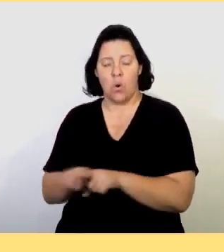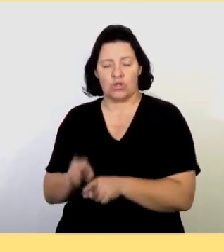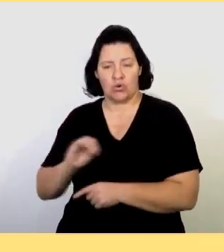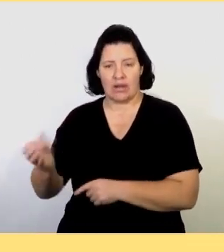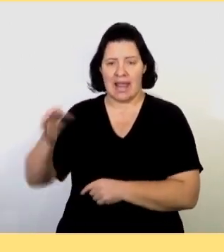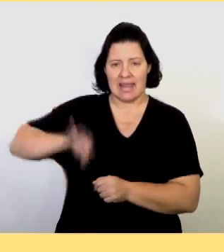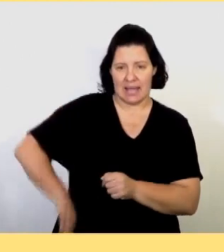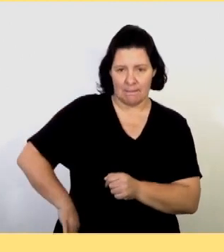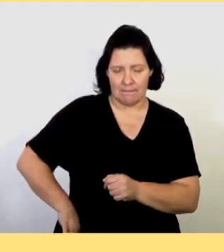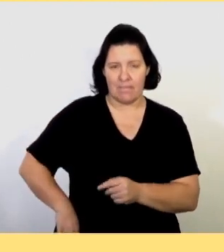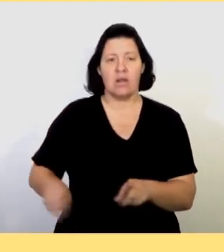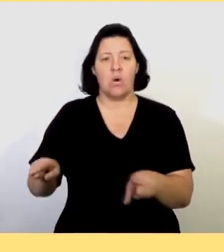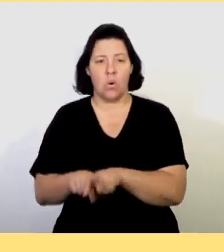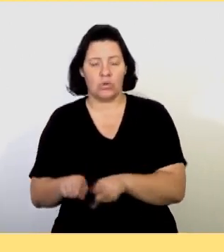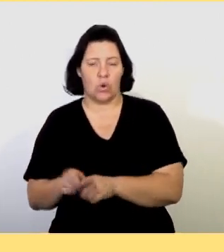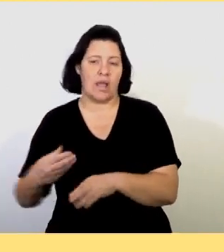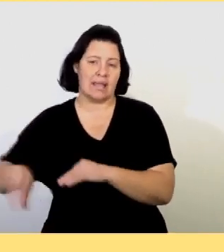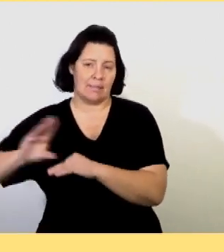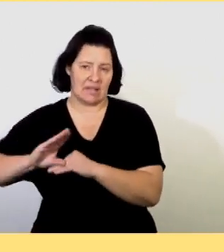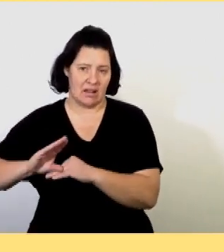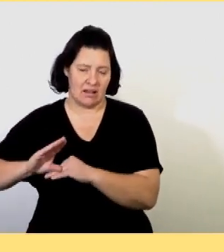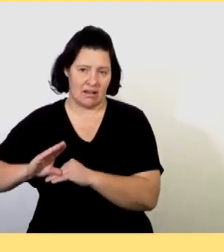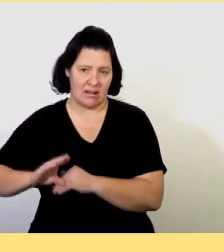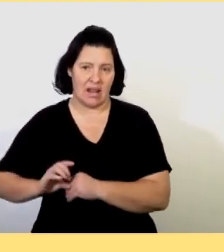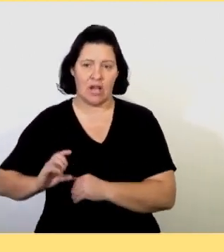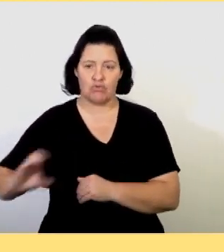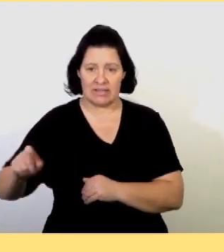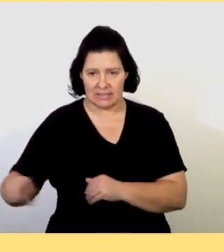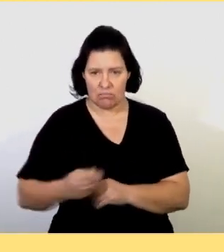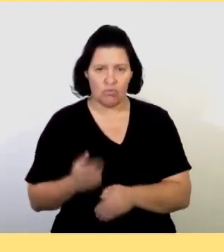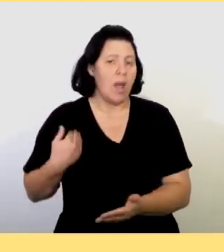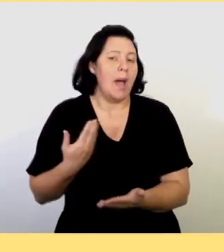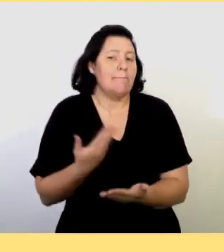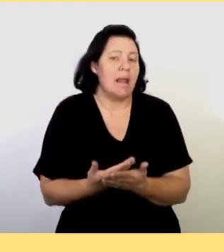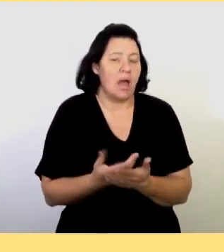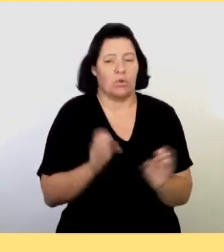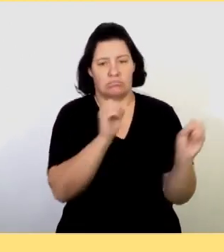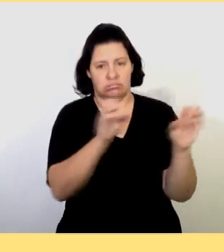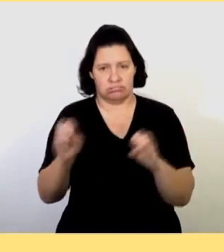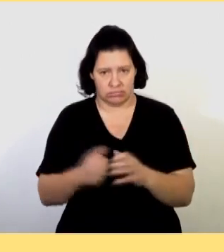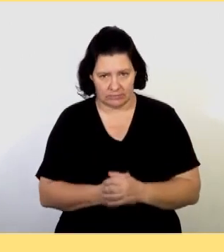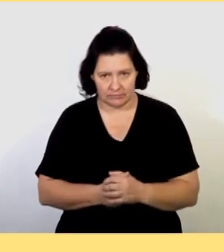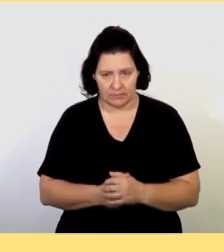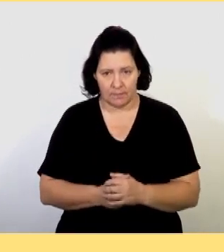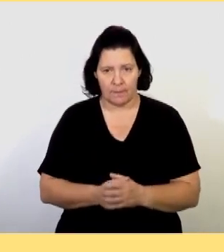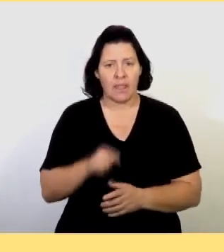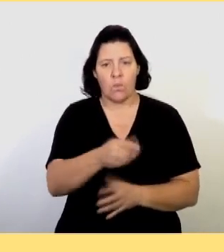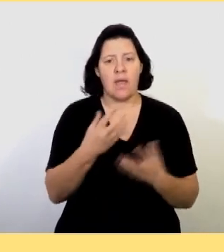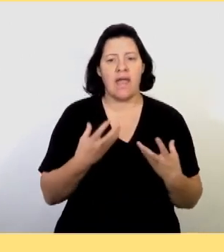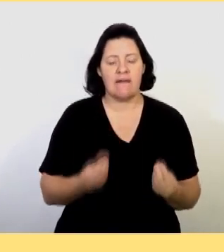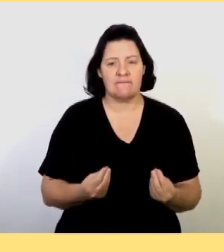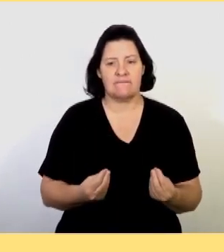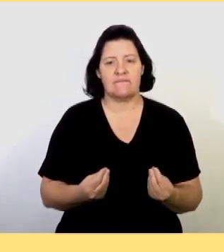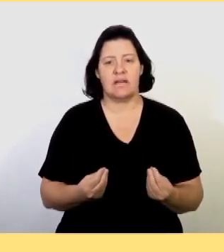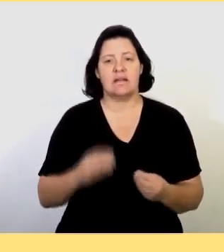also credit income and capital. Let's go and apply this when we are posting. Here we